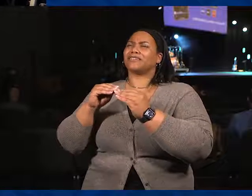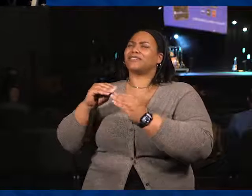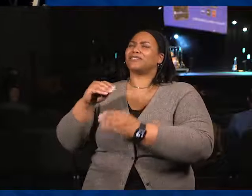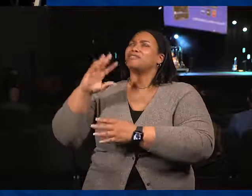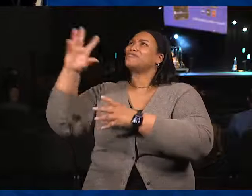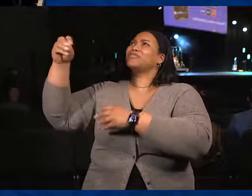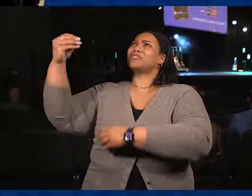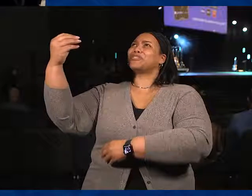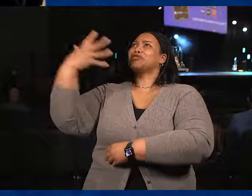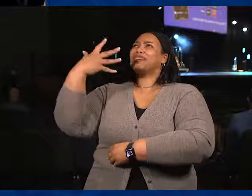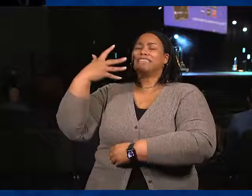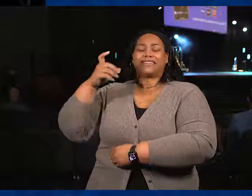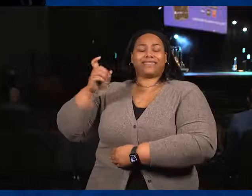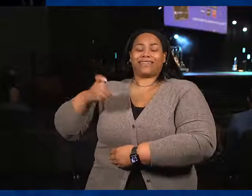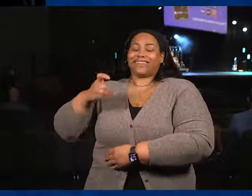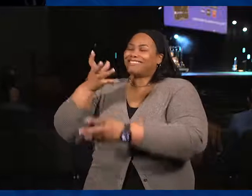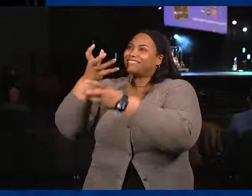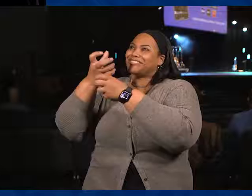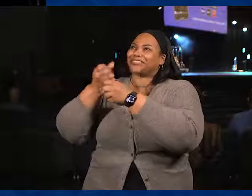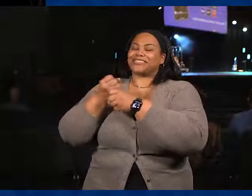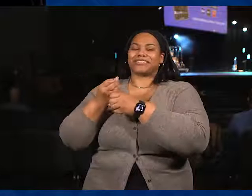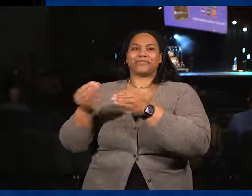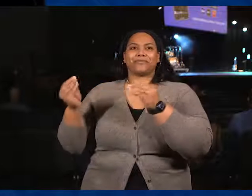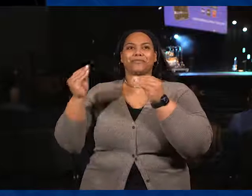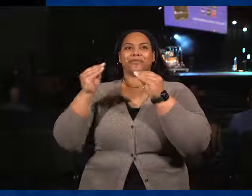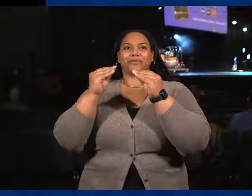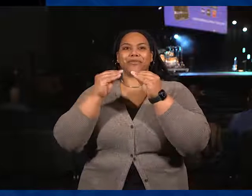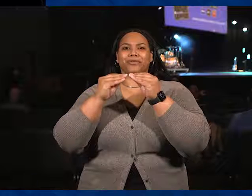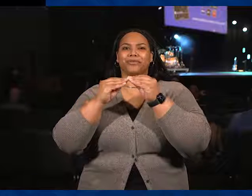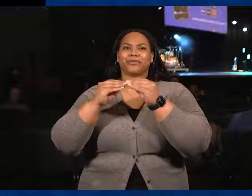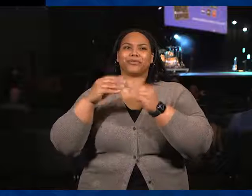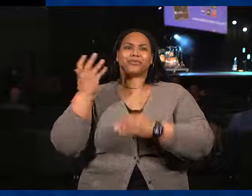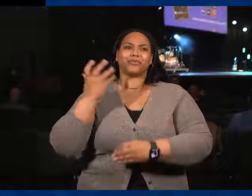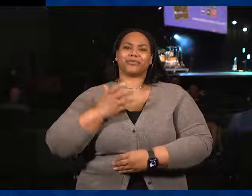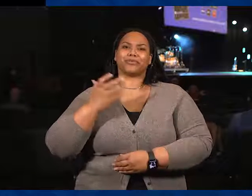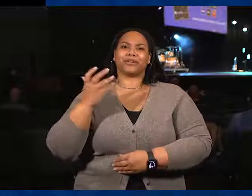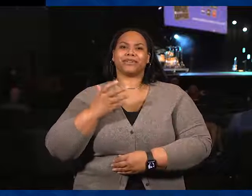to trust him more.